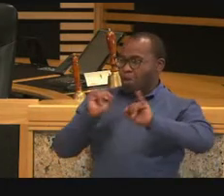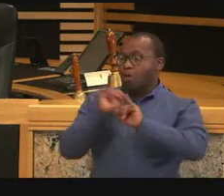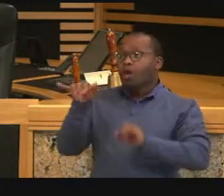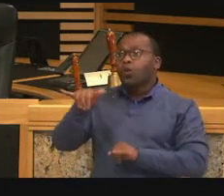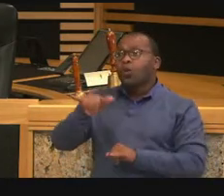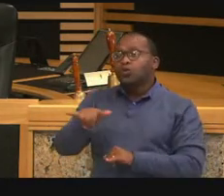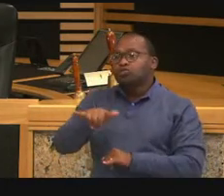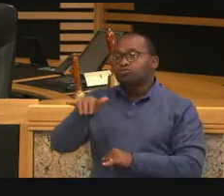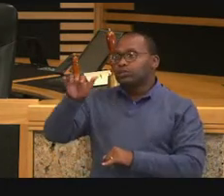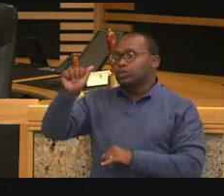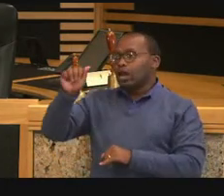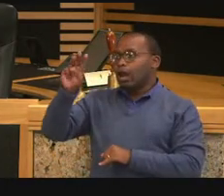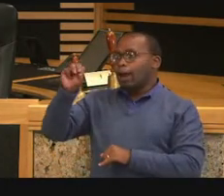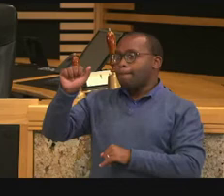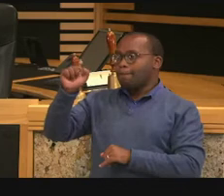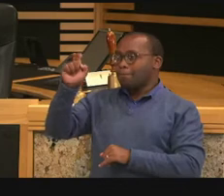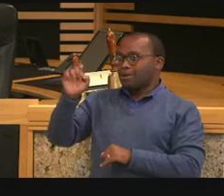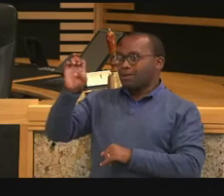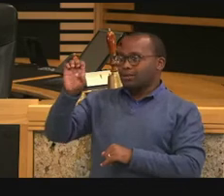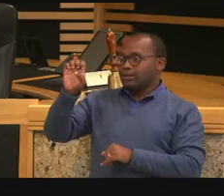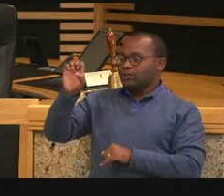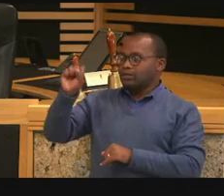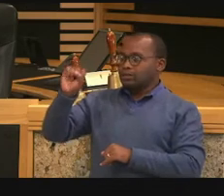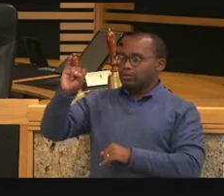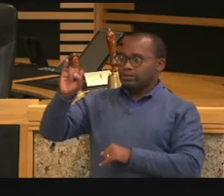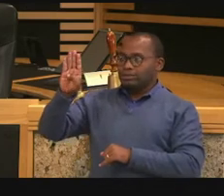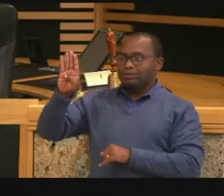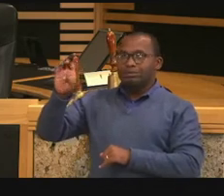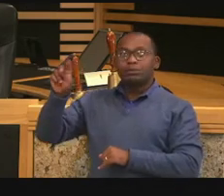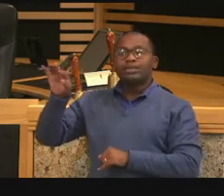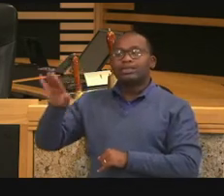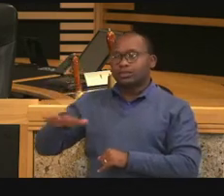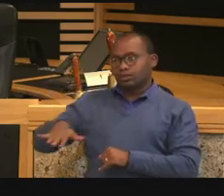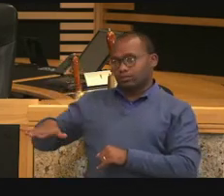Maxibi, X-Men.